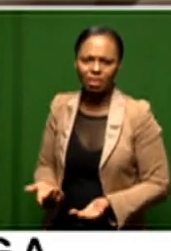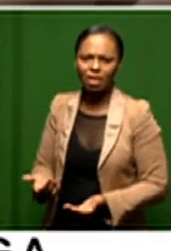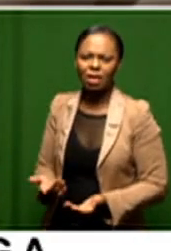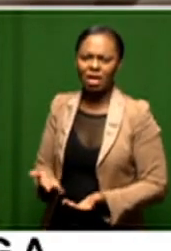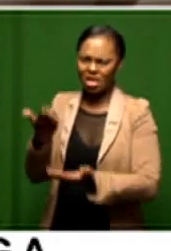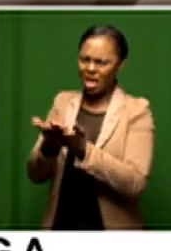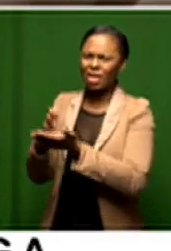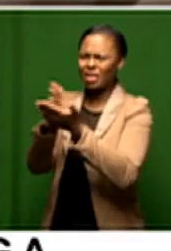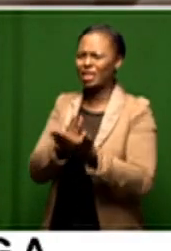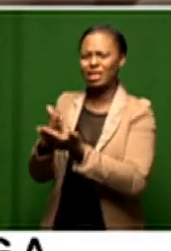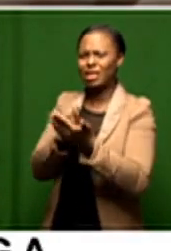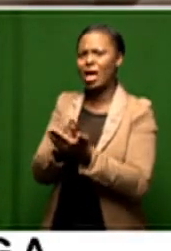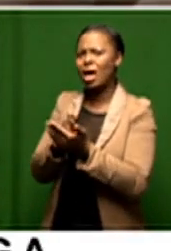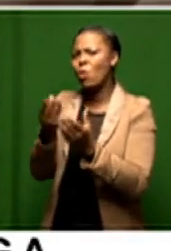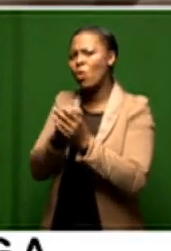share with the country?